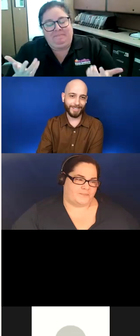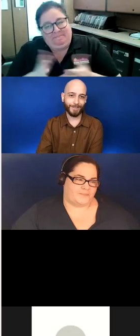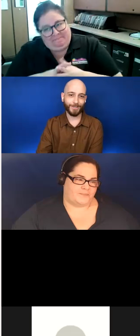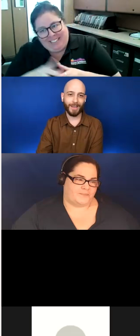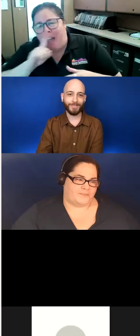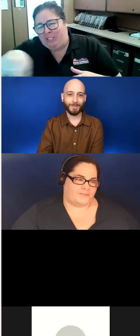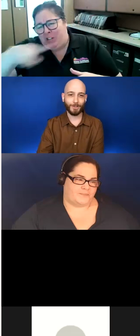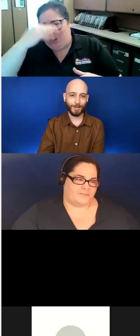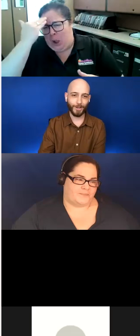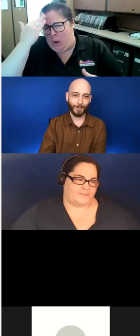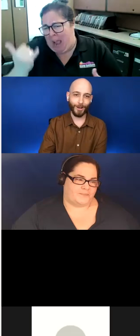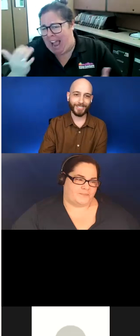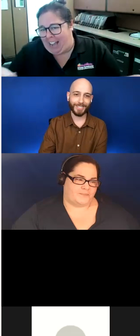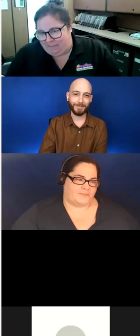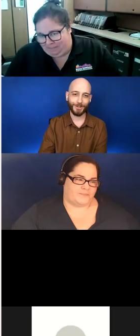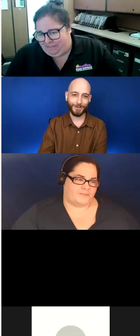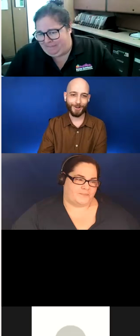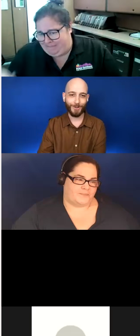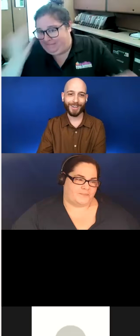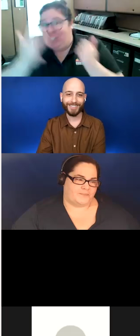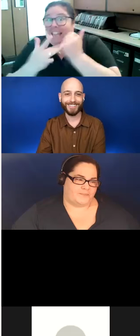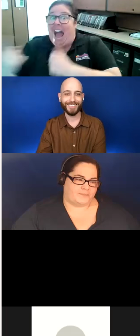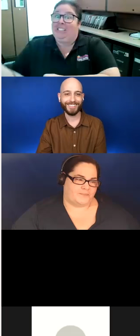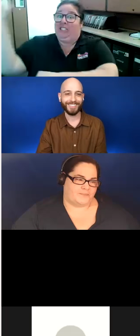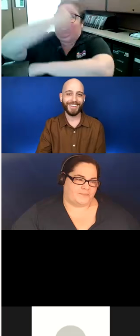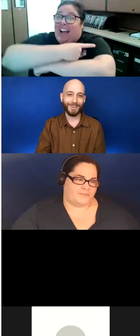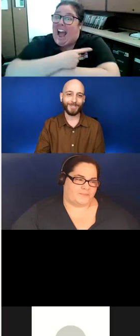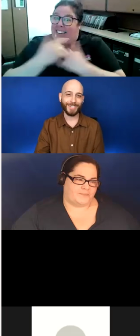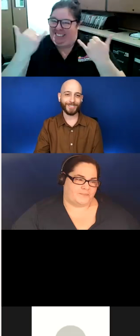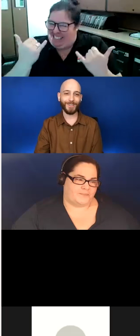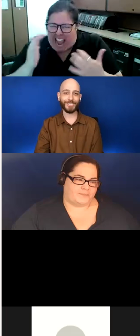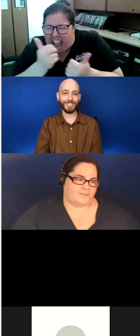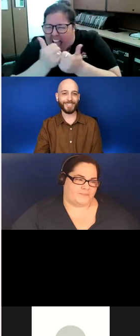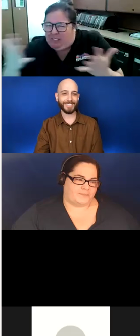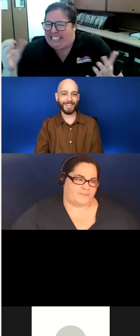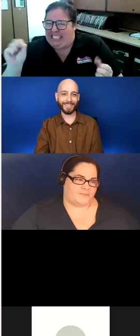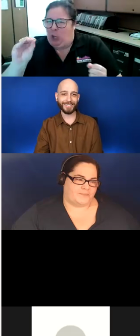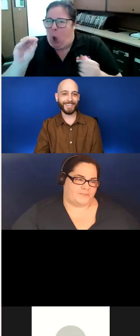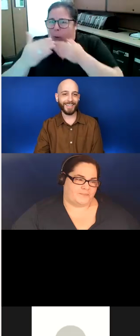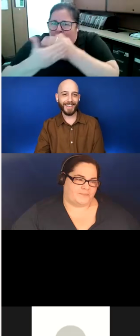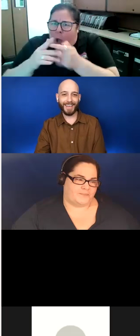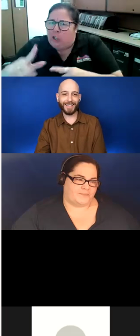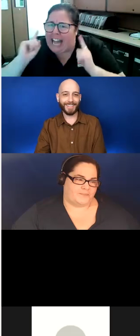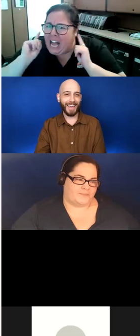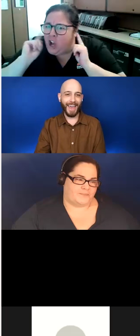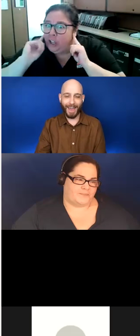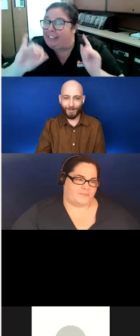20% of teens in Arizona have some degree of hearing loss, and I'm sure you know why. With technology these days,